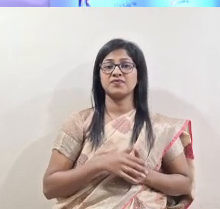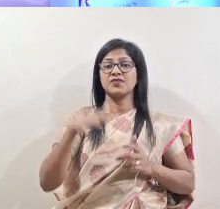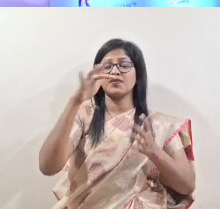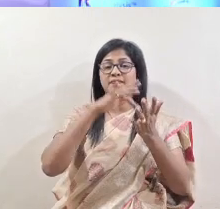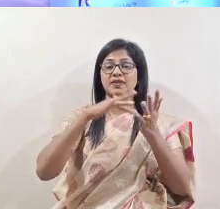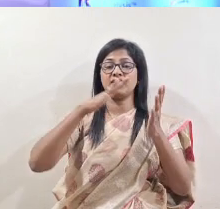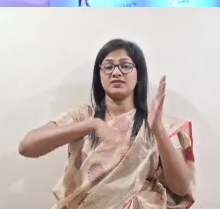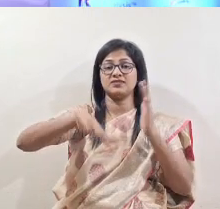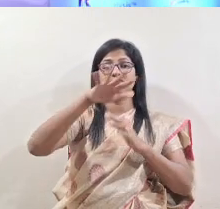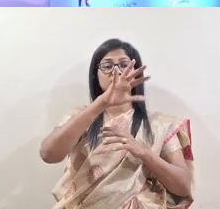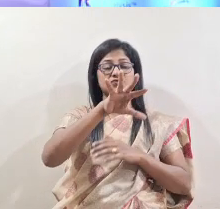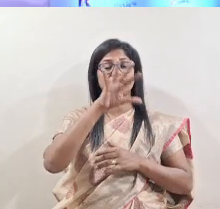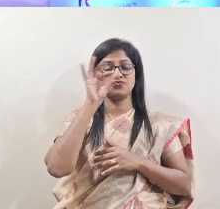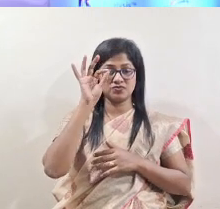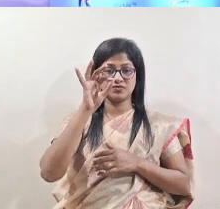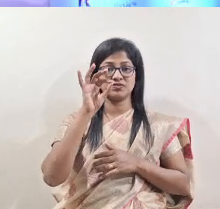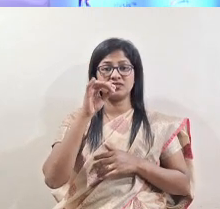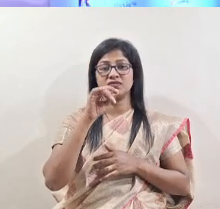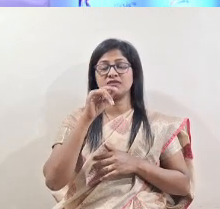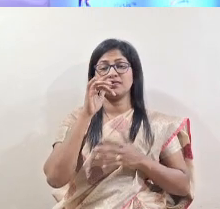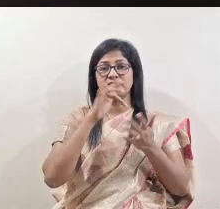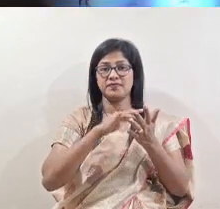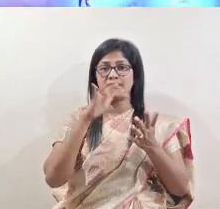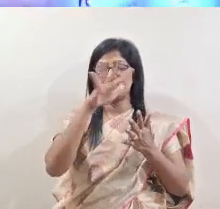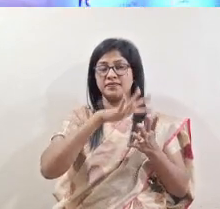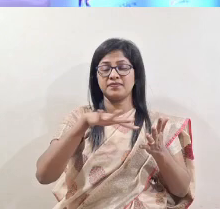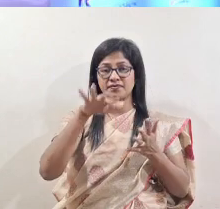So the site selection, for the site,